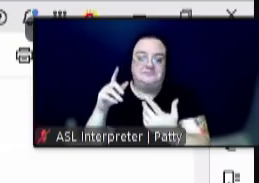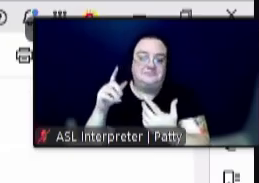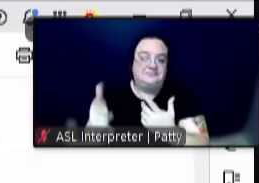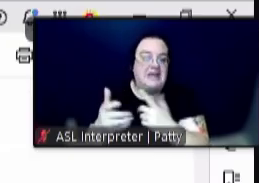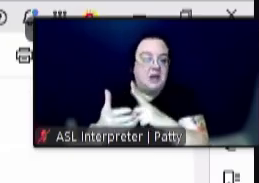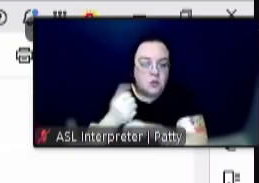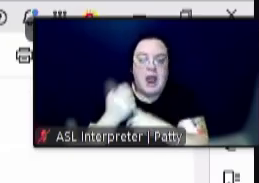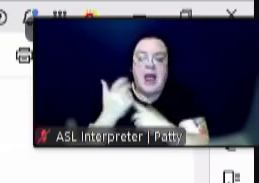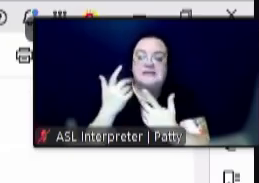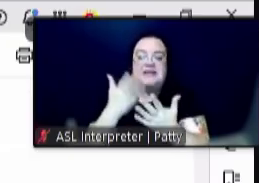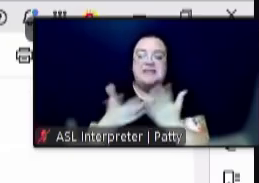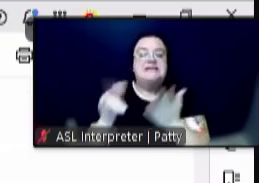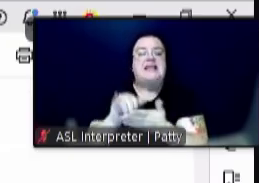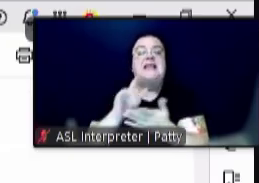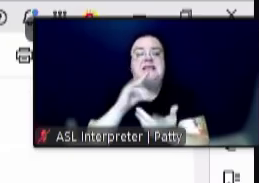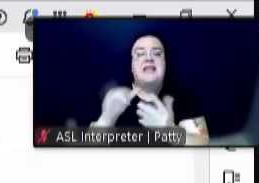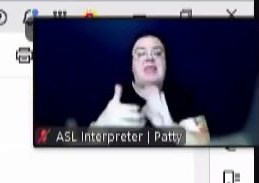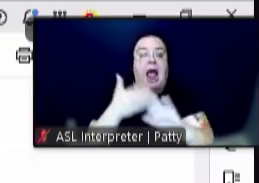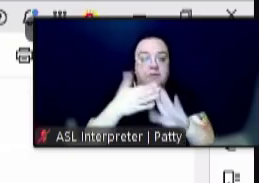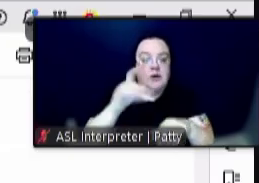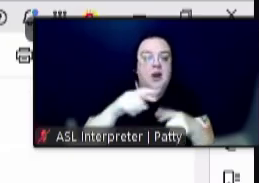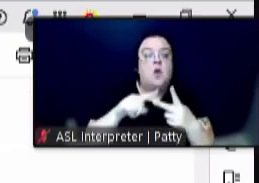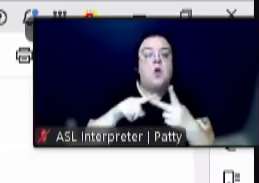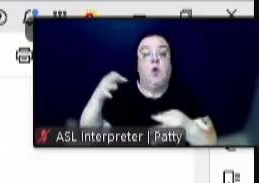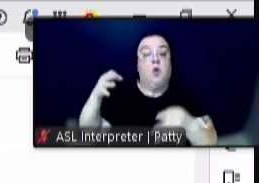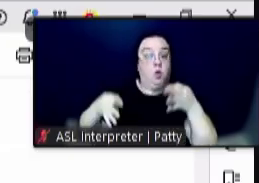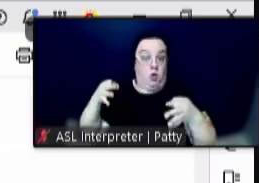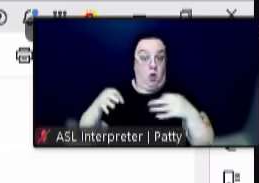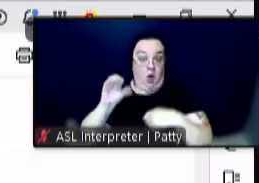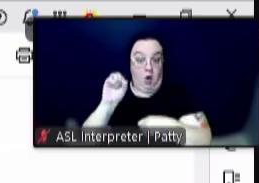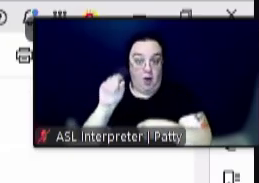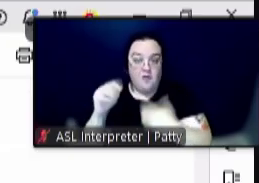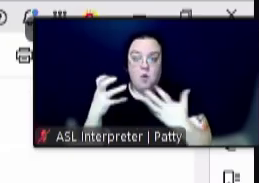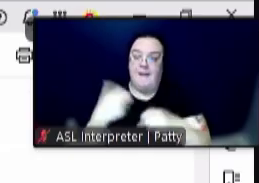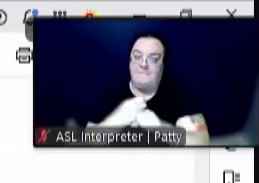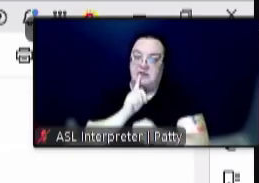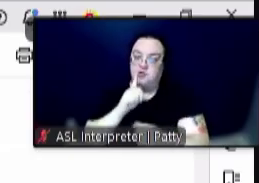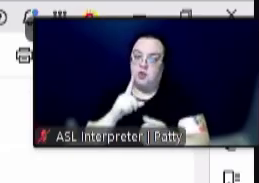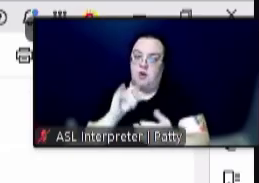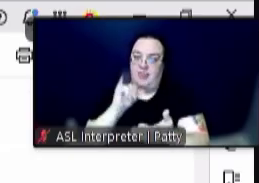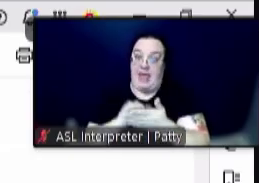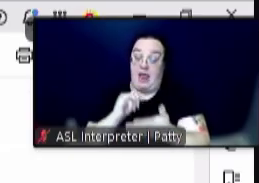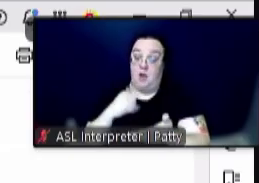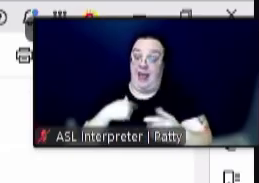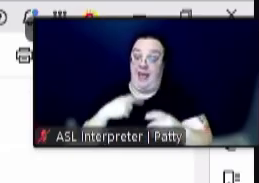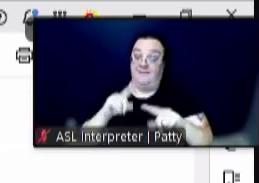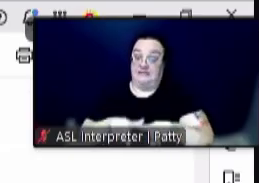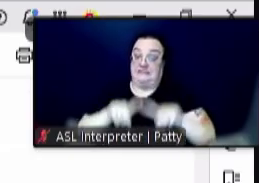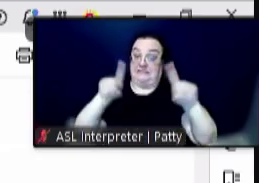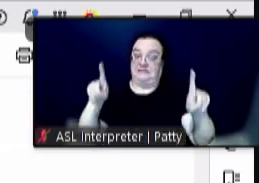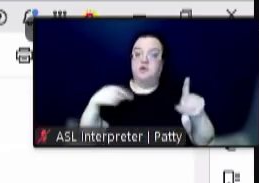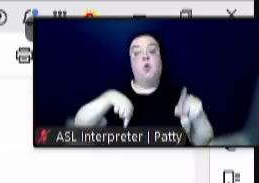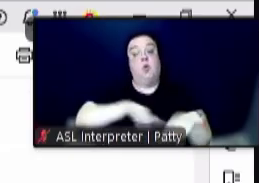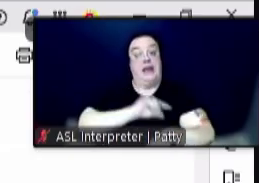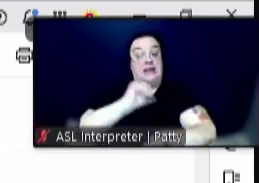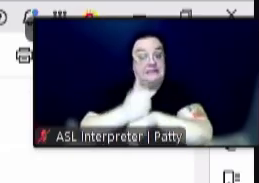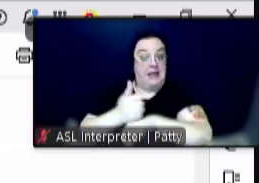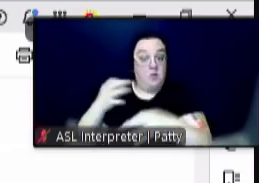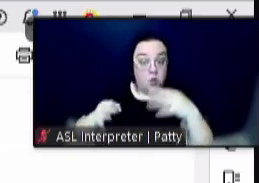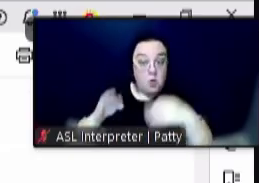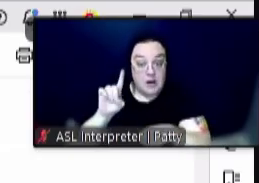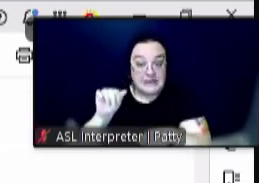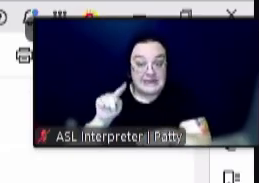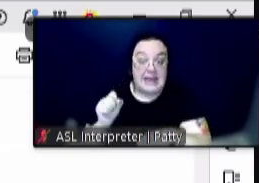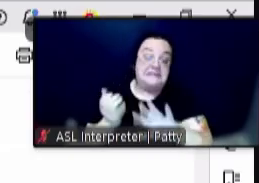is, the operational necessity. Court overtime, we wanted to make sure that we differentiated. We establish court dates and submit court